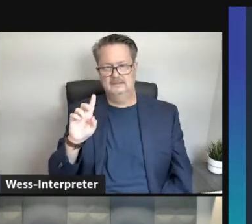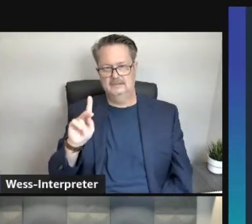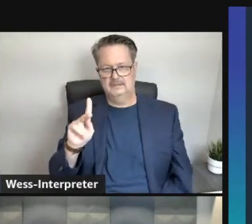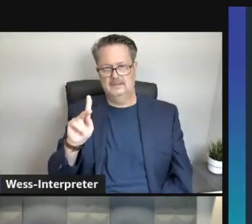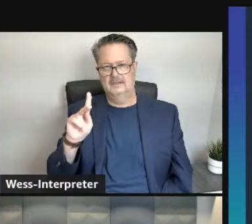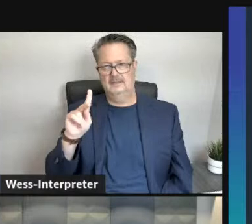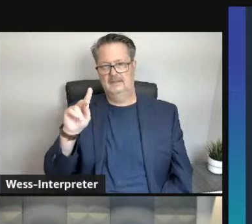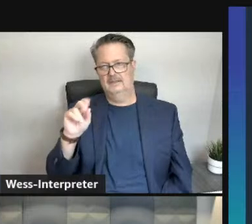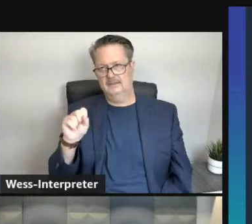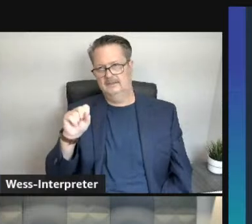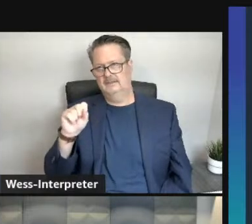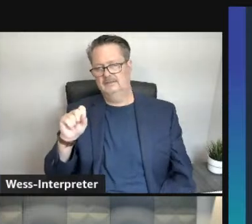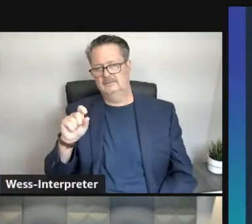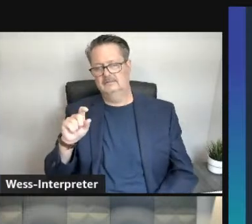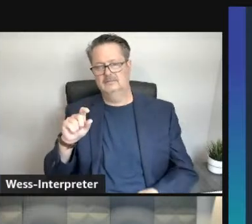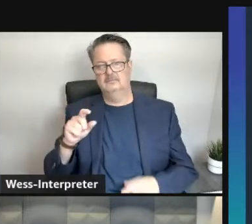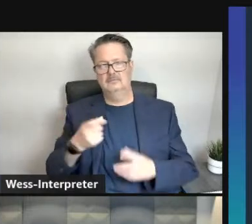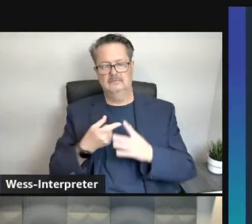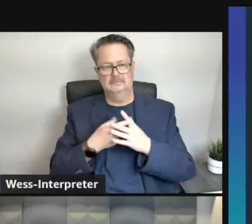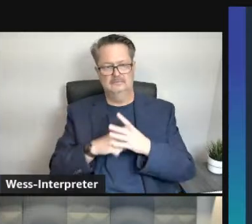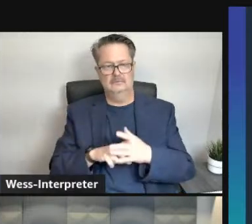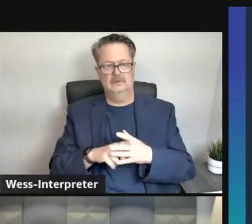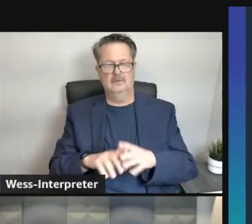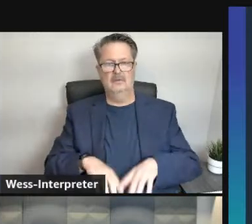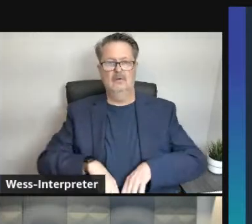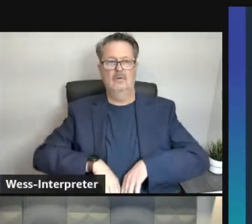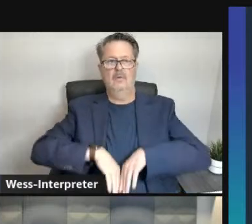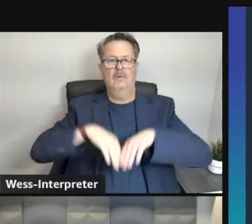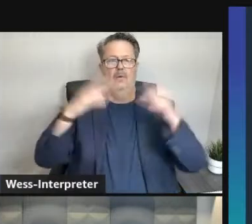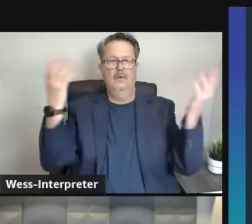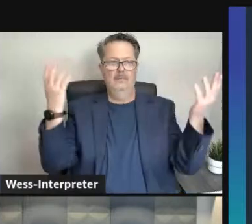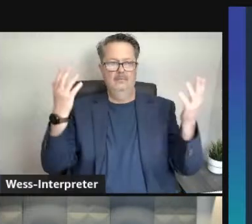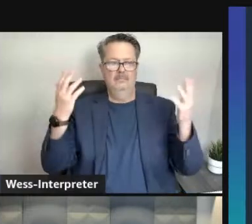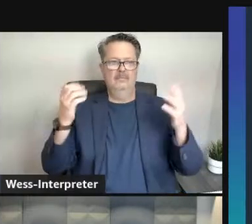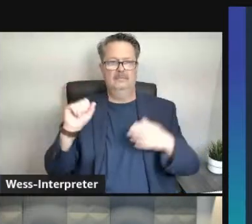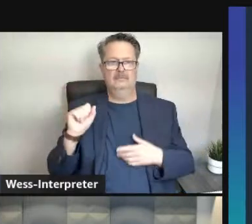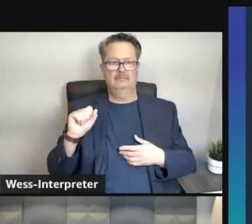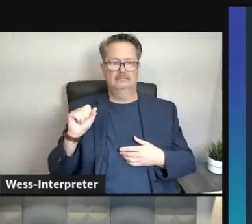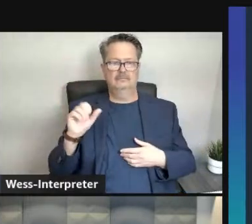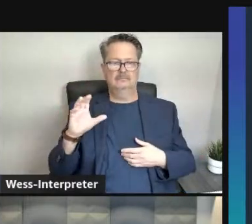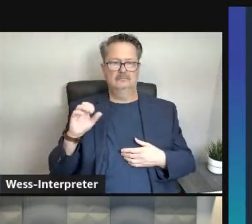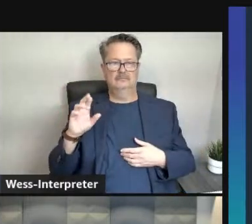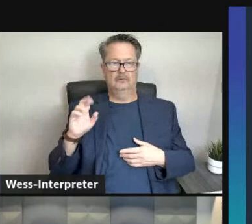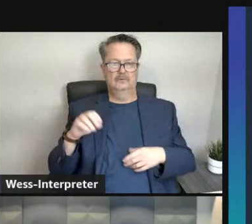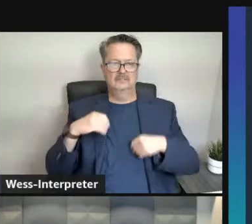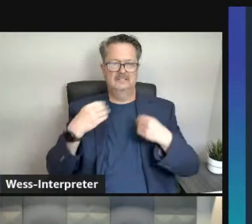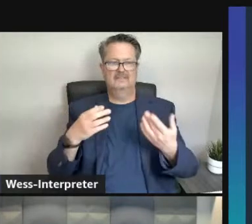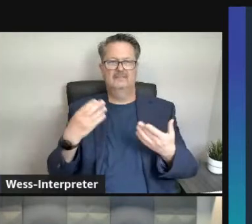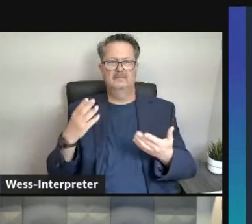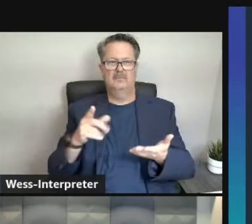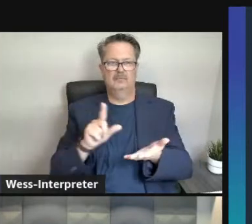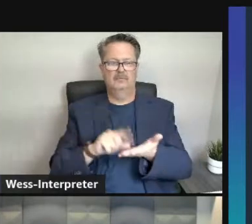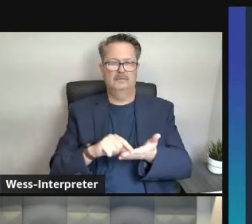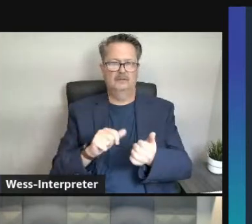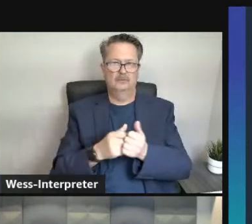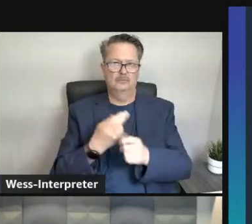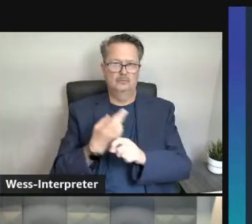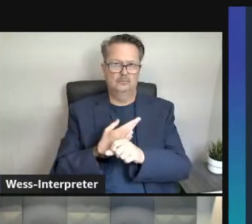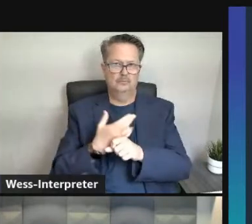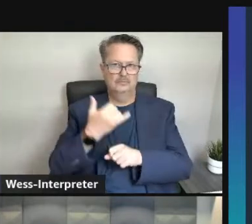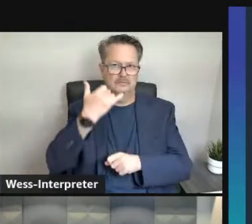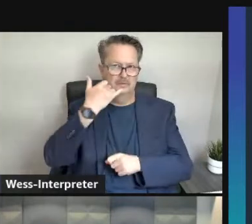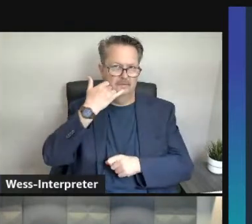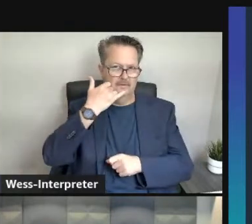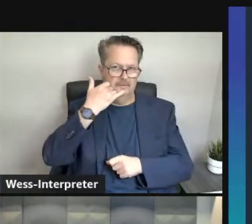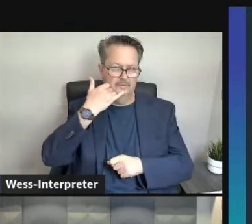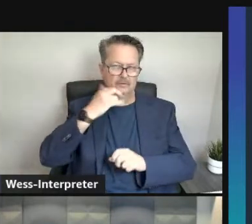tool. And Data on EKS is an open source initiative that provides a set of blueprints created using Terraform that are